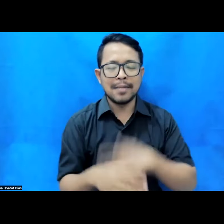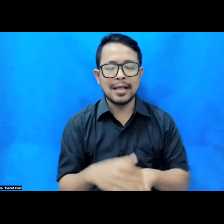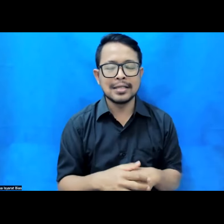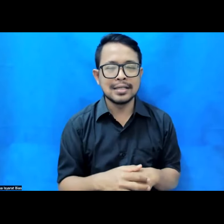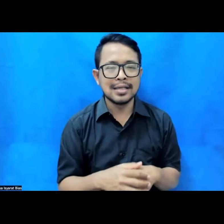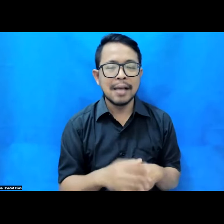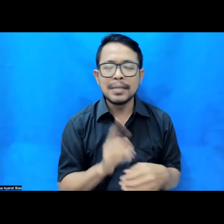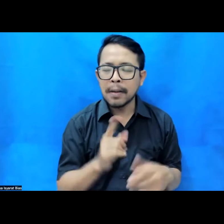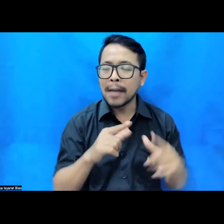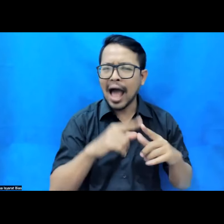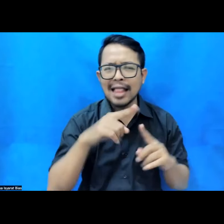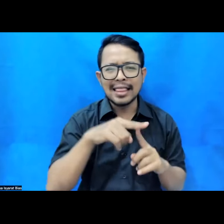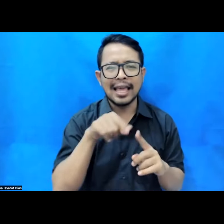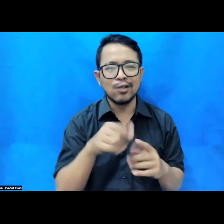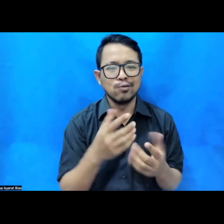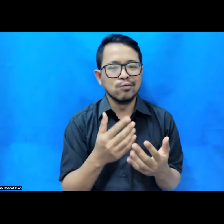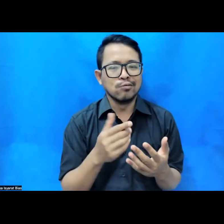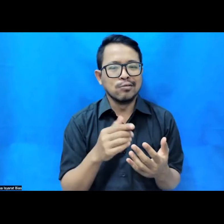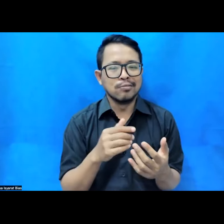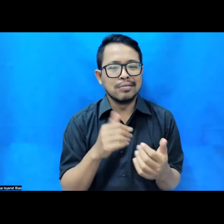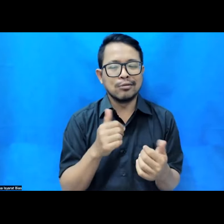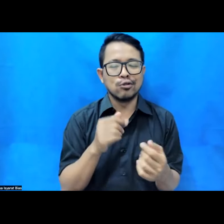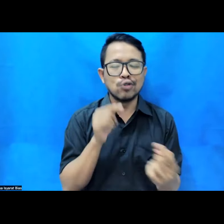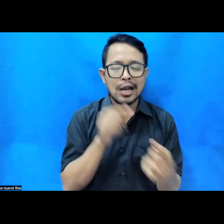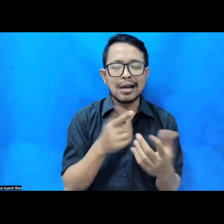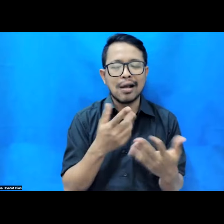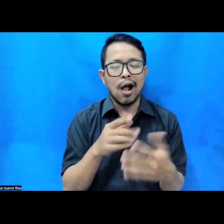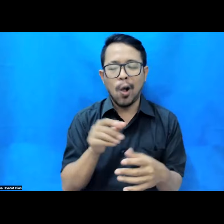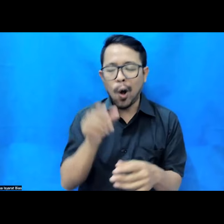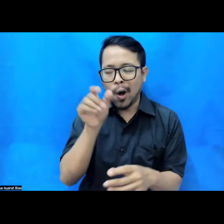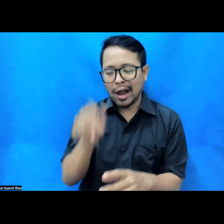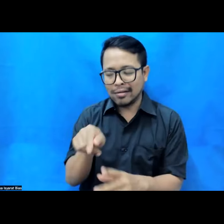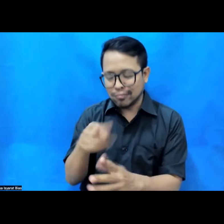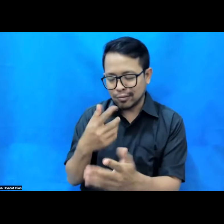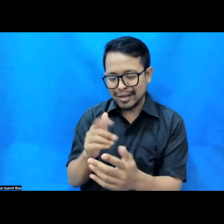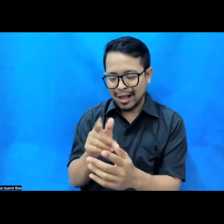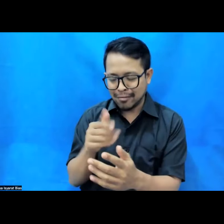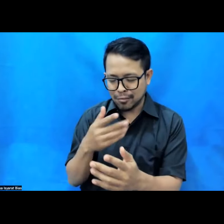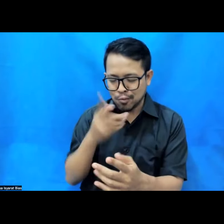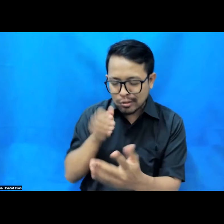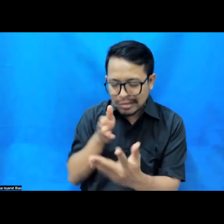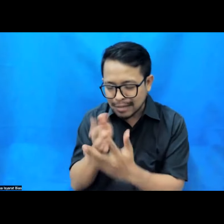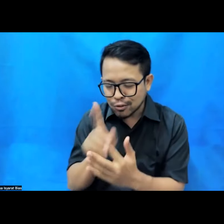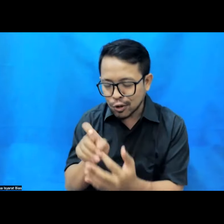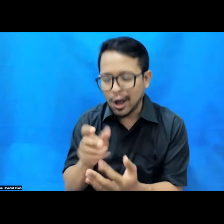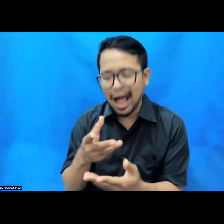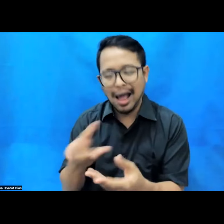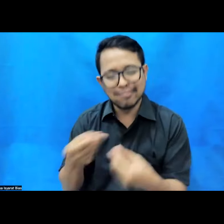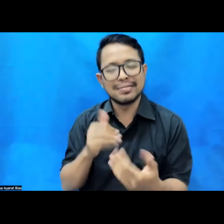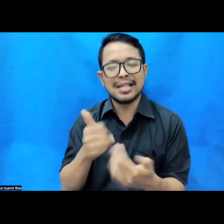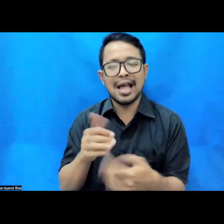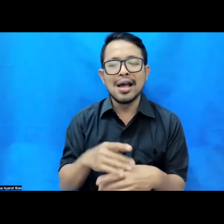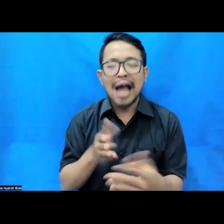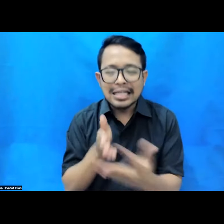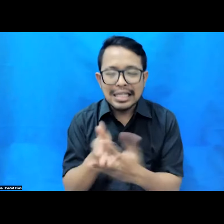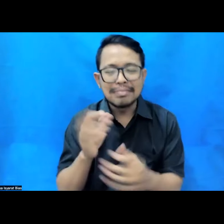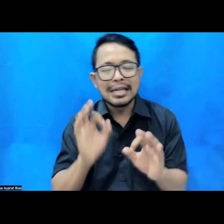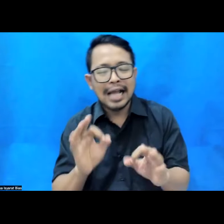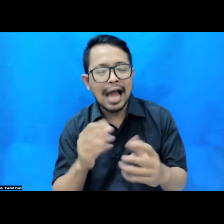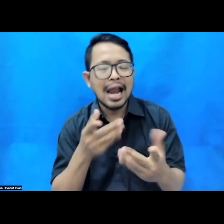it, providing access to education, healthcare, and jobs. AT enables people